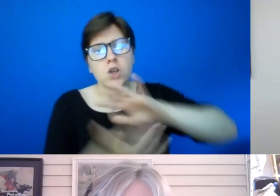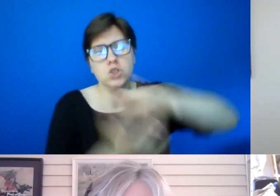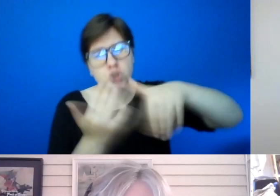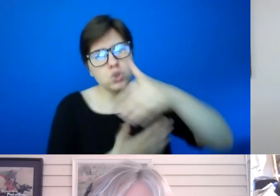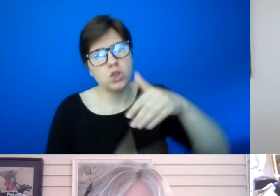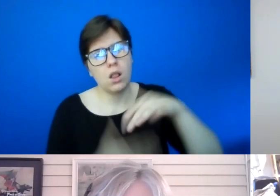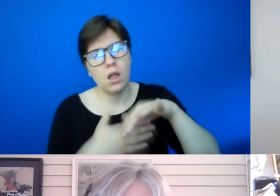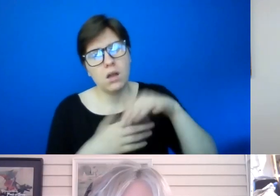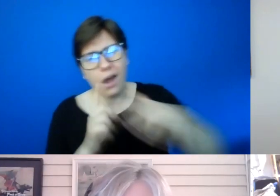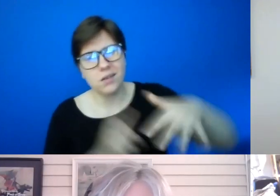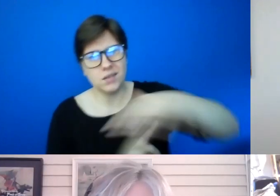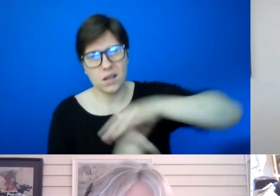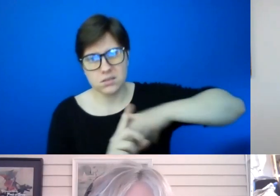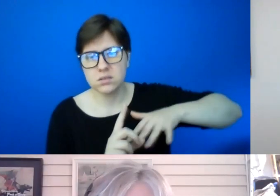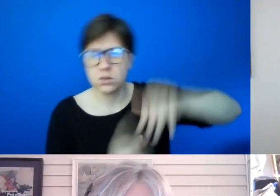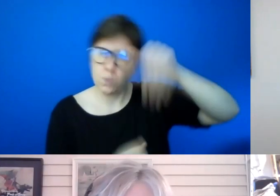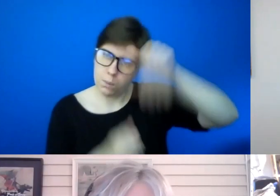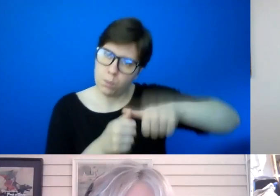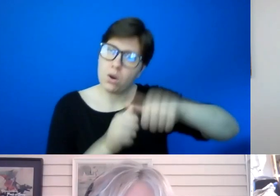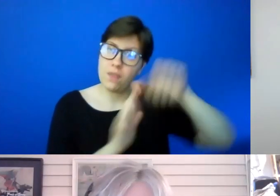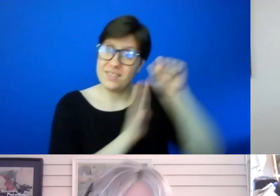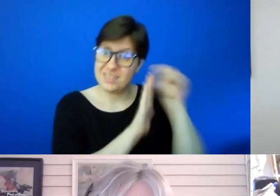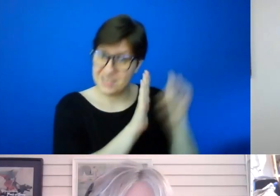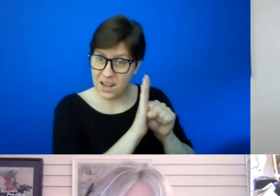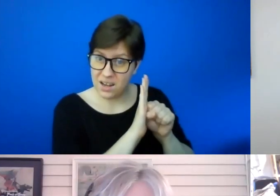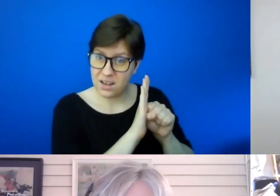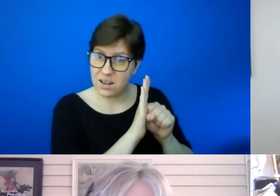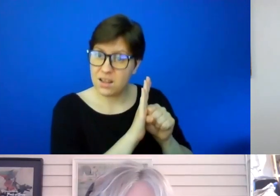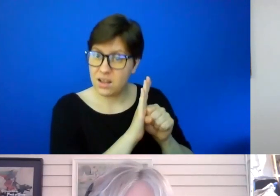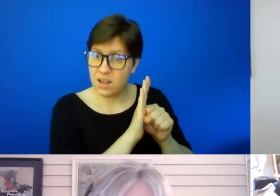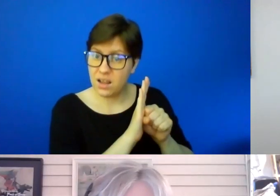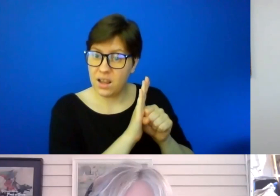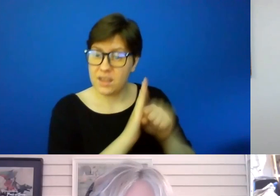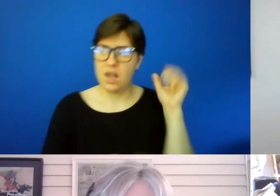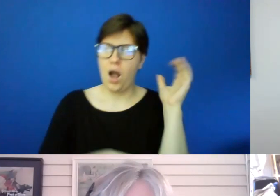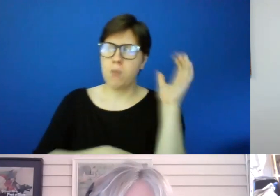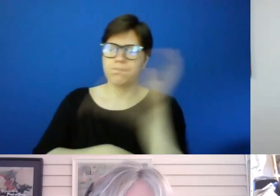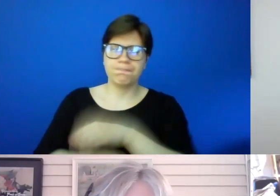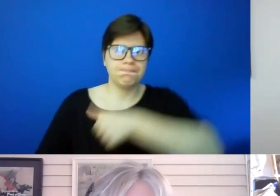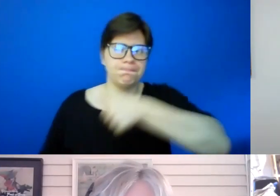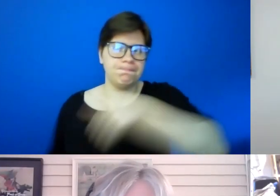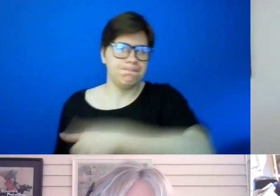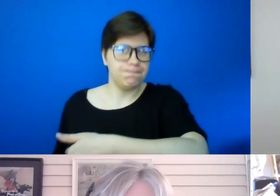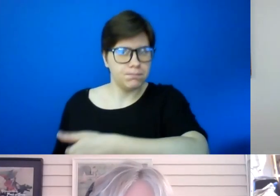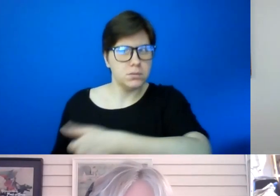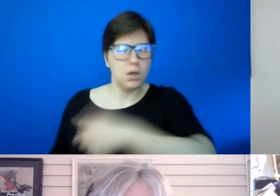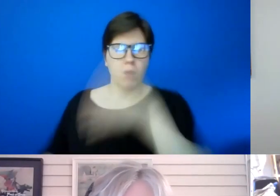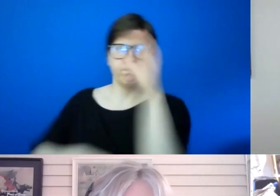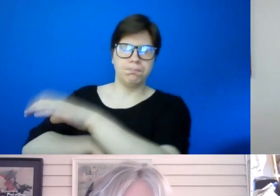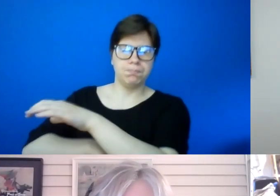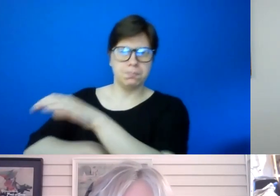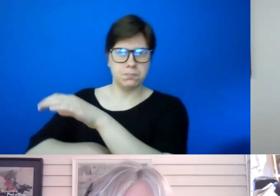for everything and remember that the state is putting its thumbs on the scale on behalf of a